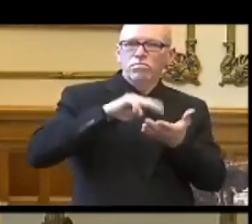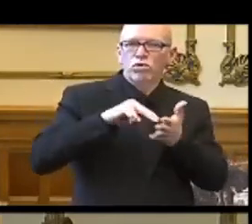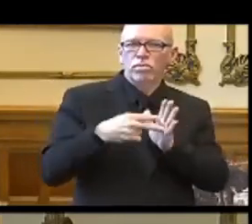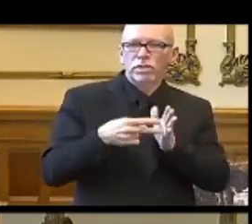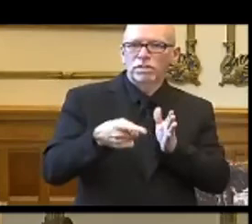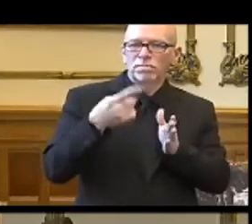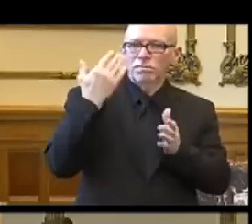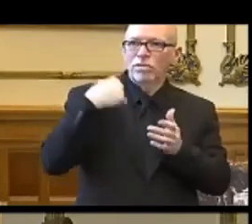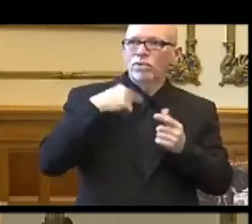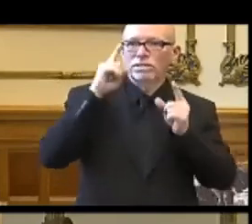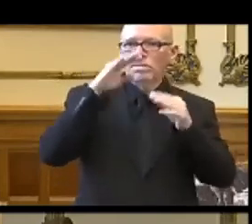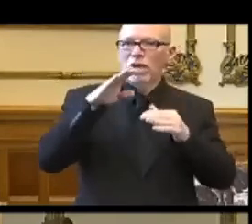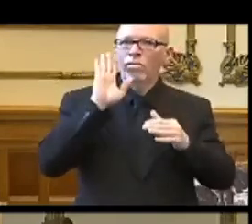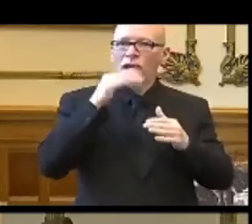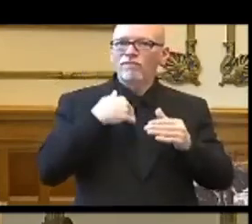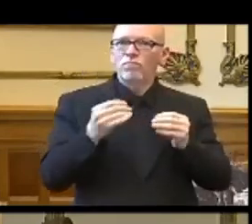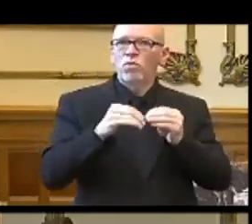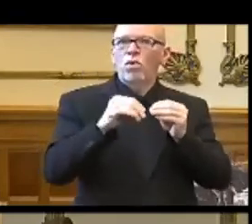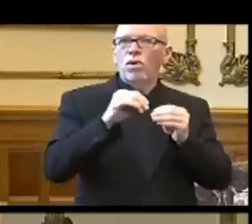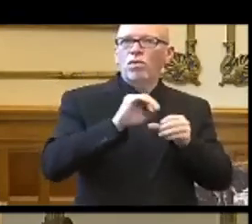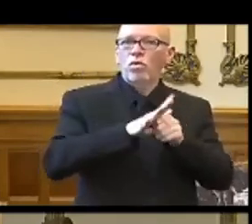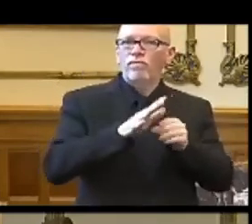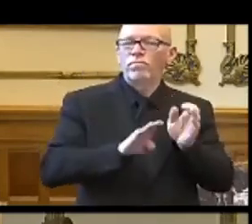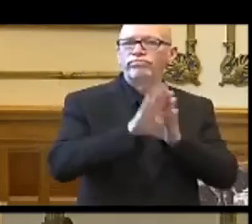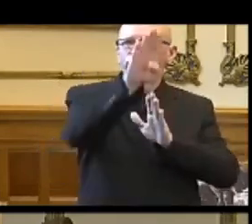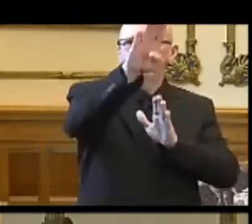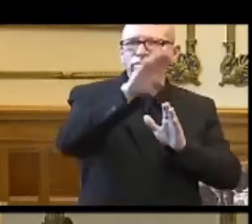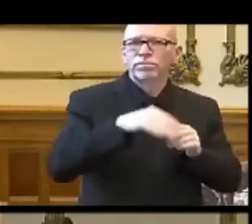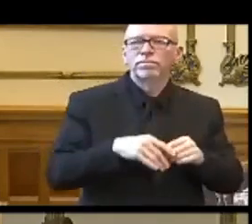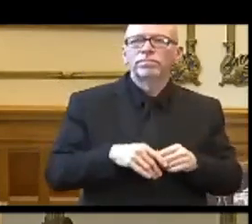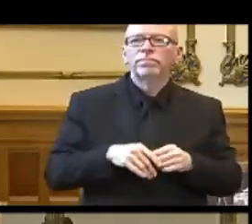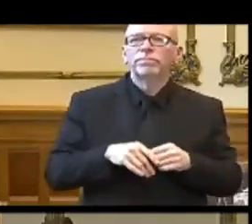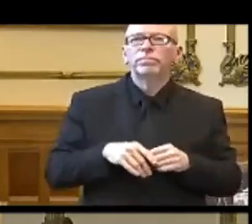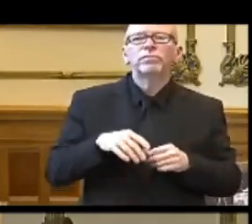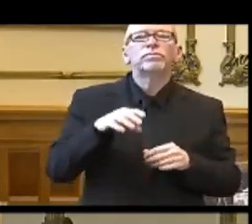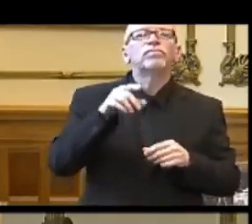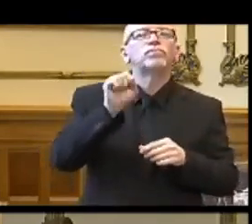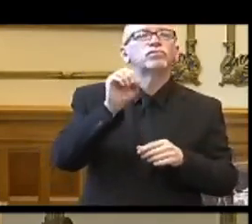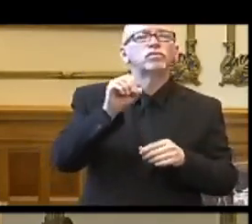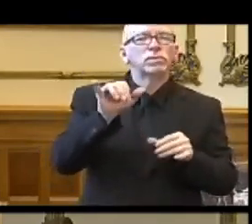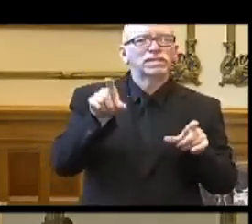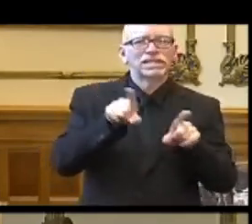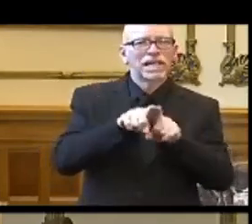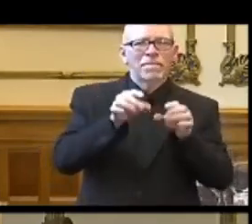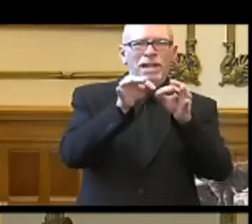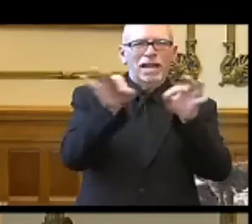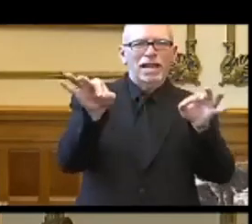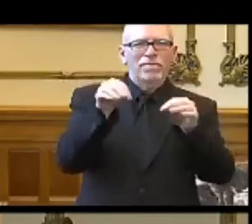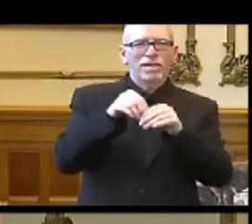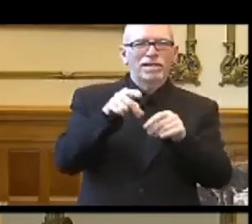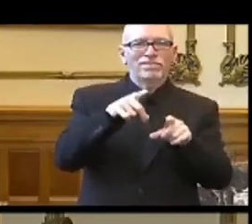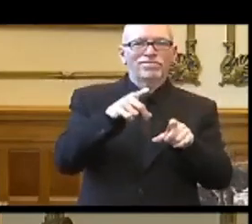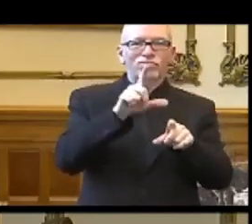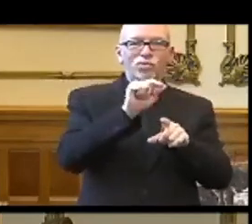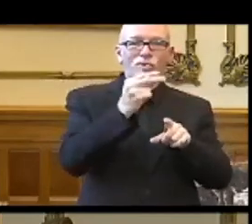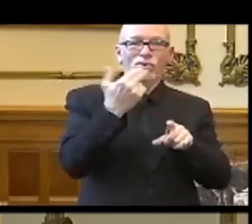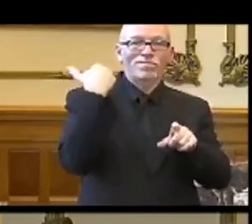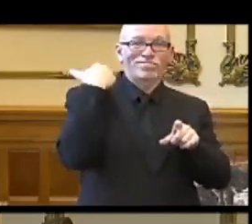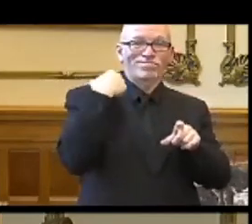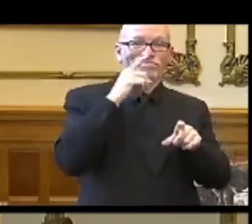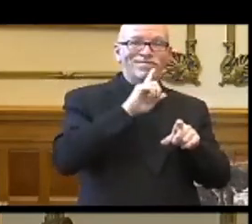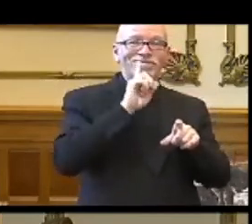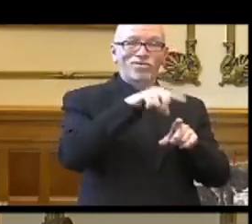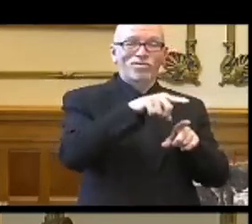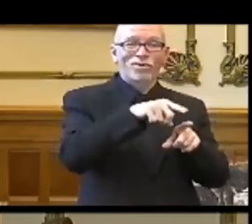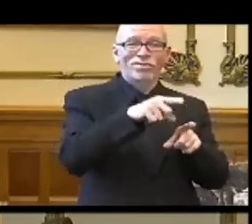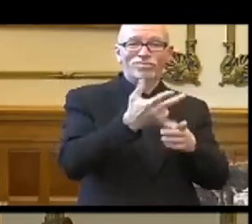surge that we were anticipating. So the same language that is in the Executive Order 2013 from 3